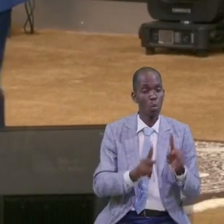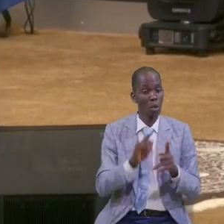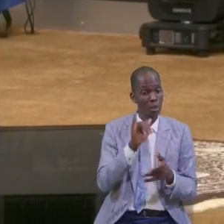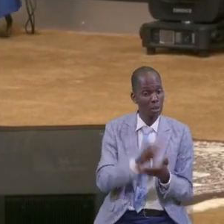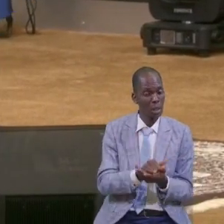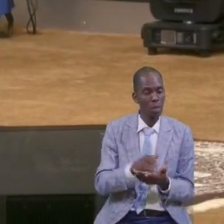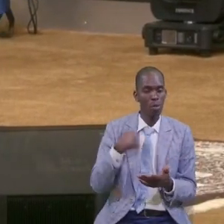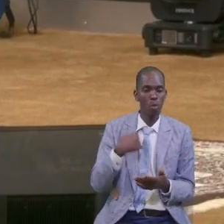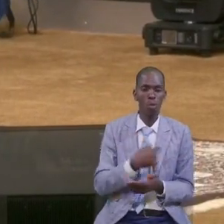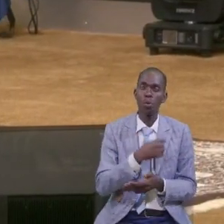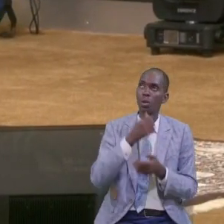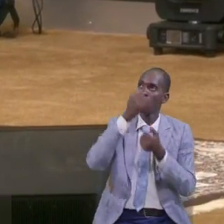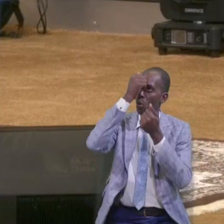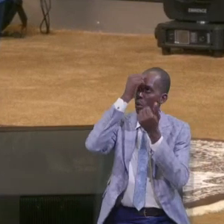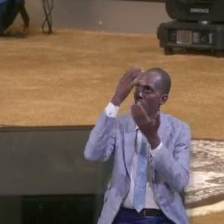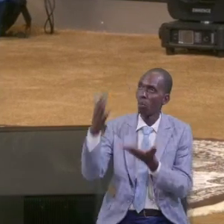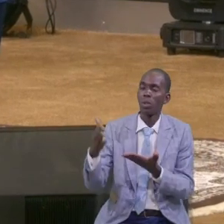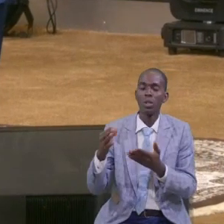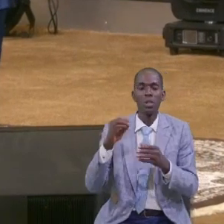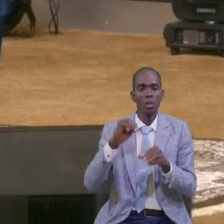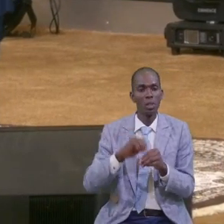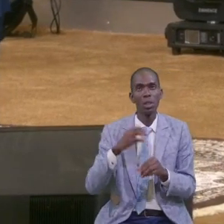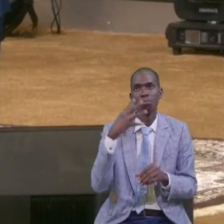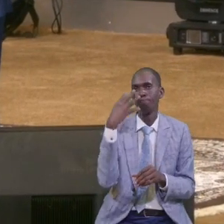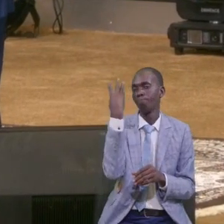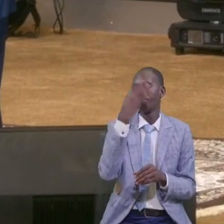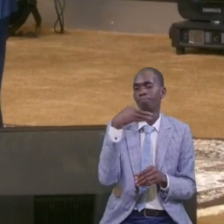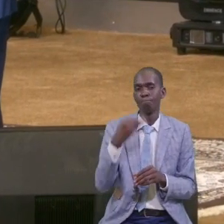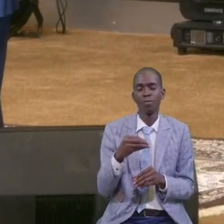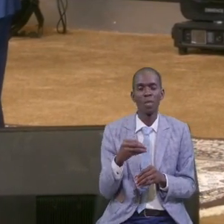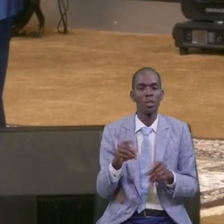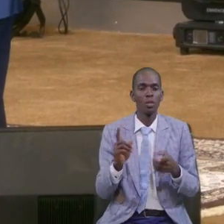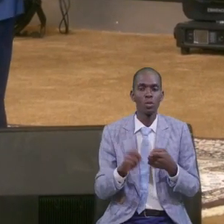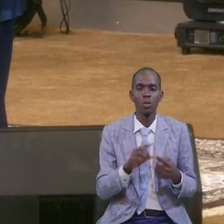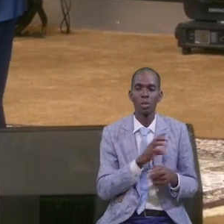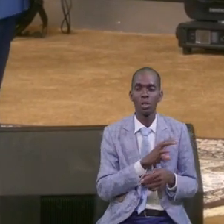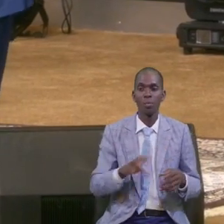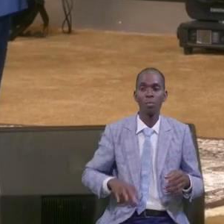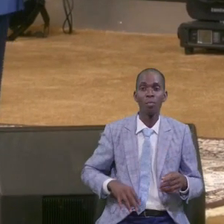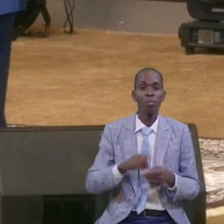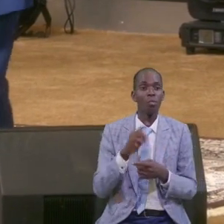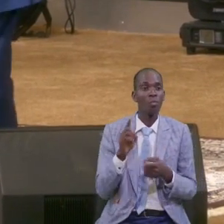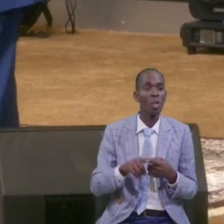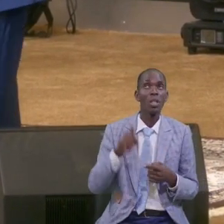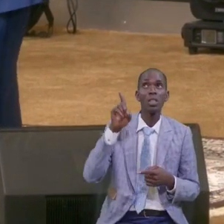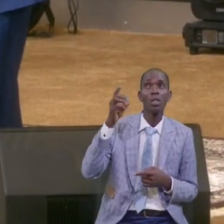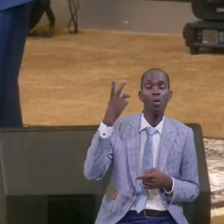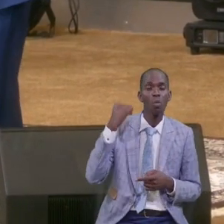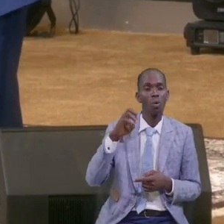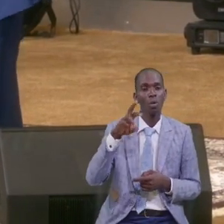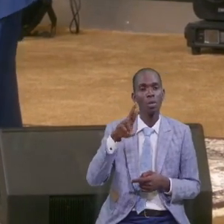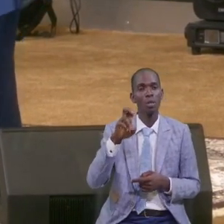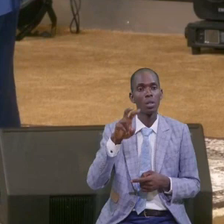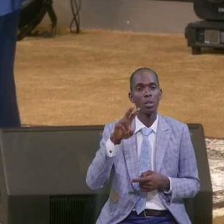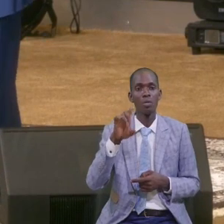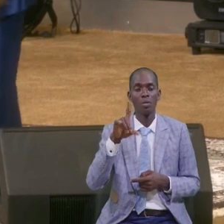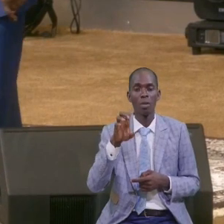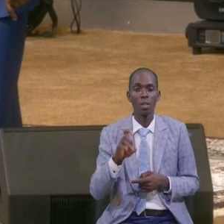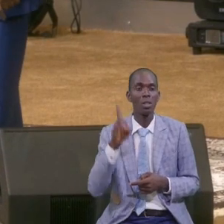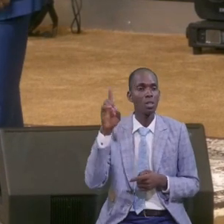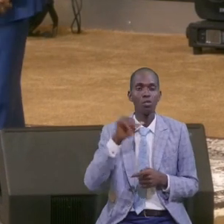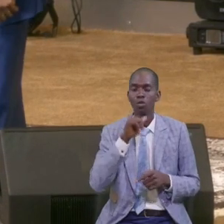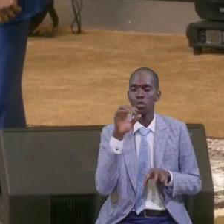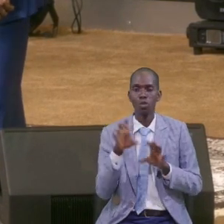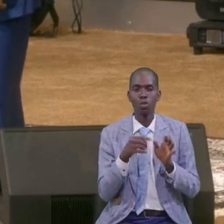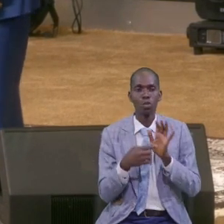do in semblance to Christ, who when he was reviled, he reviled not again, and when he suffered,